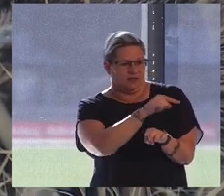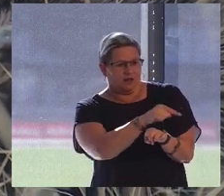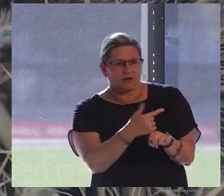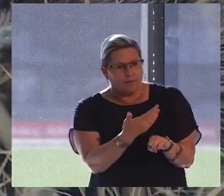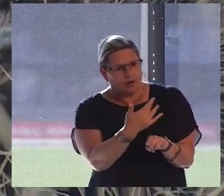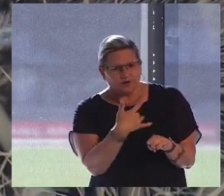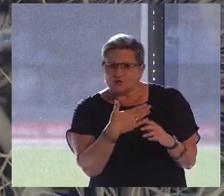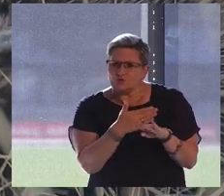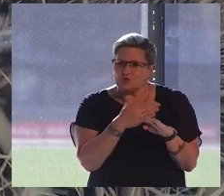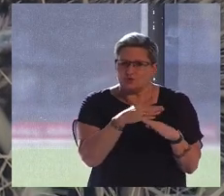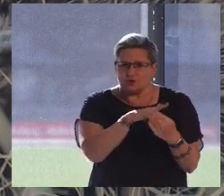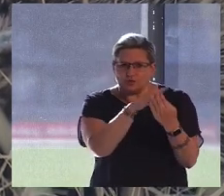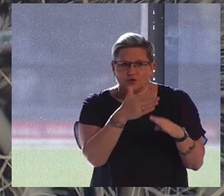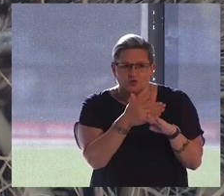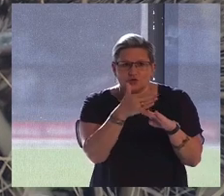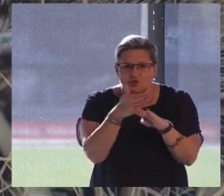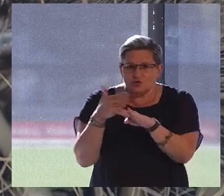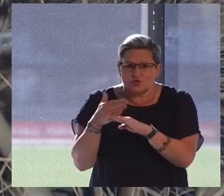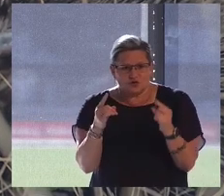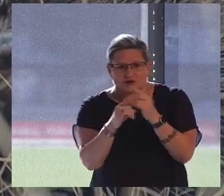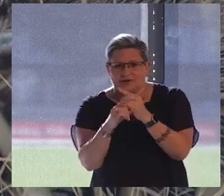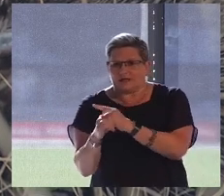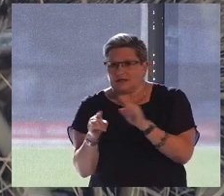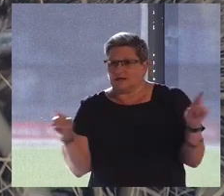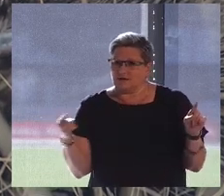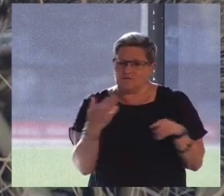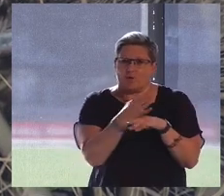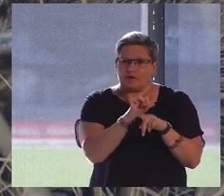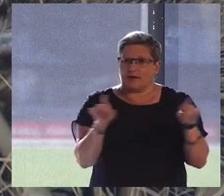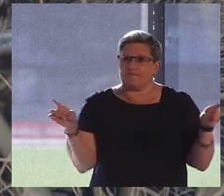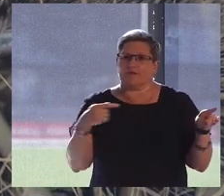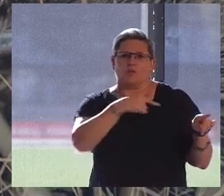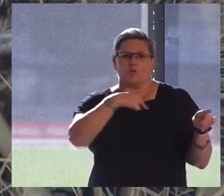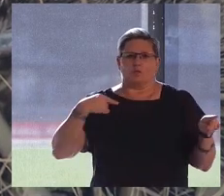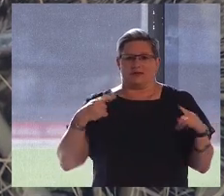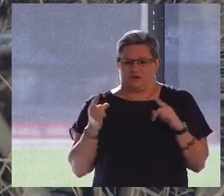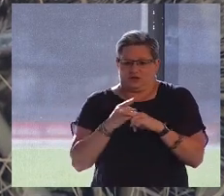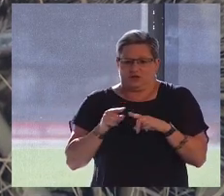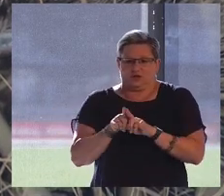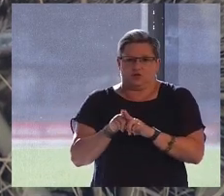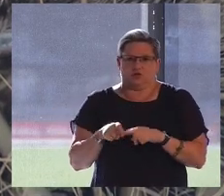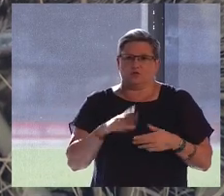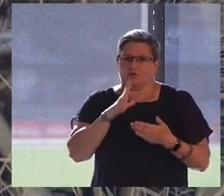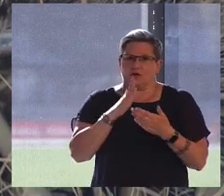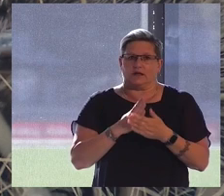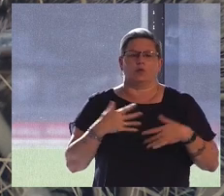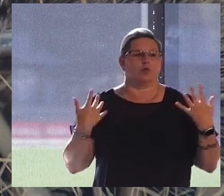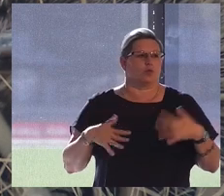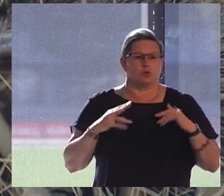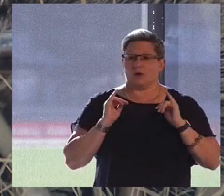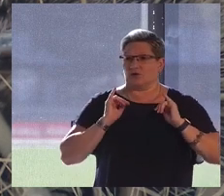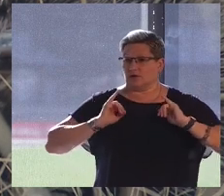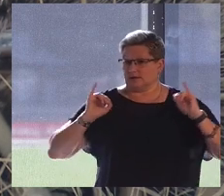approaches and to change if we aren't either. We are in a crisis, but in a